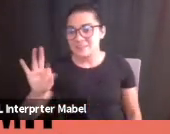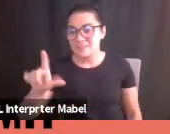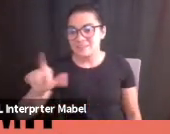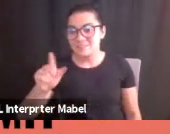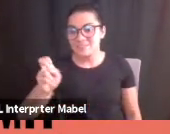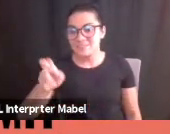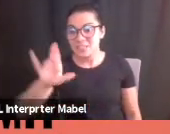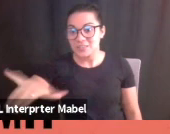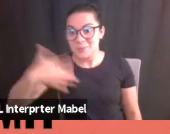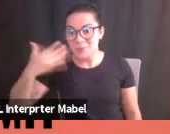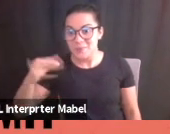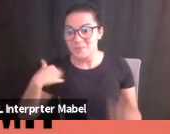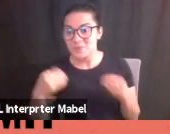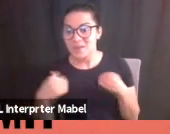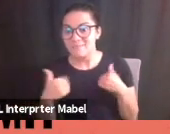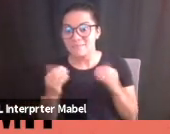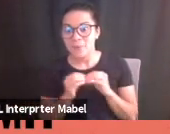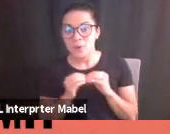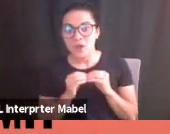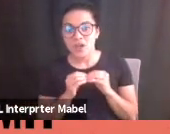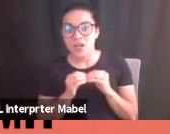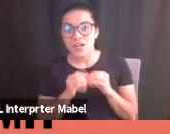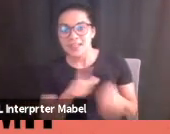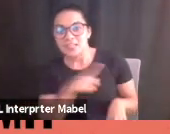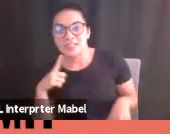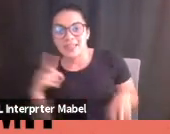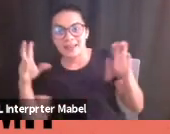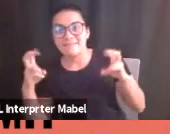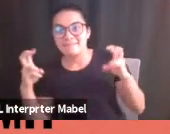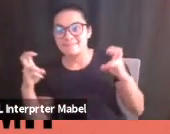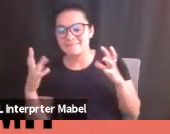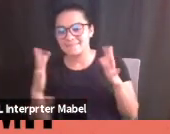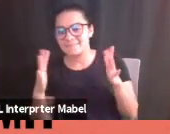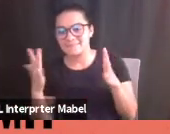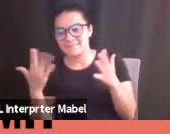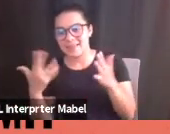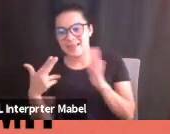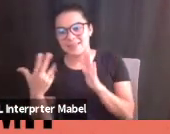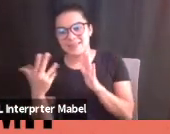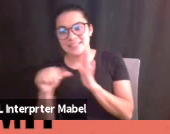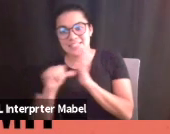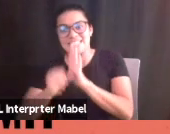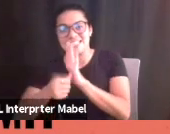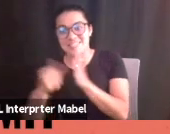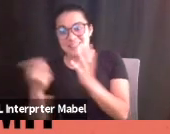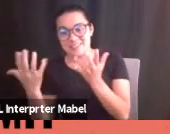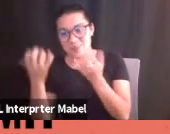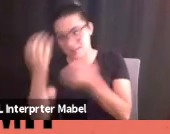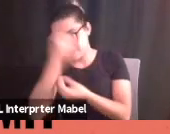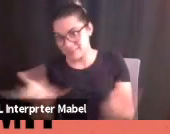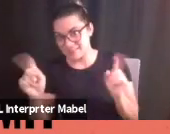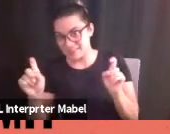any legislative highlights or anything you need folks to hop on to as well. Yeah, I